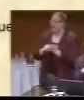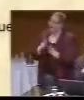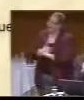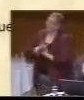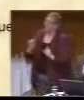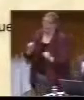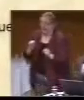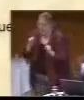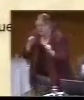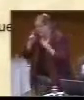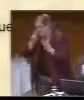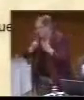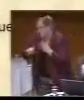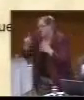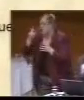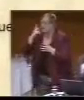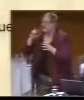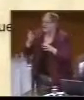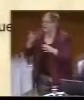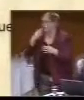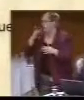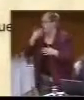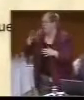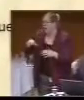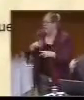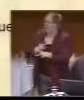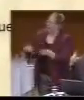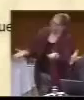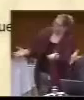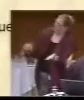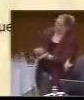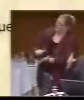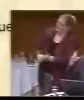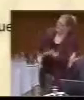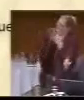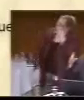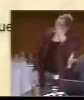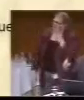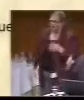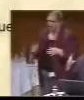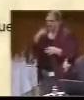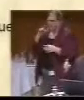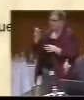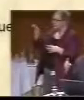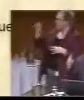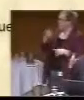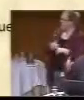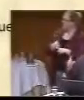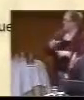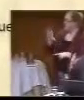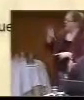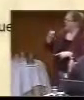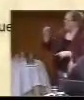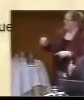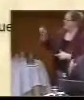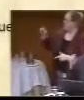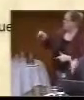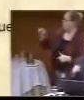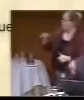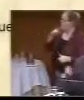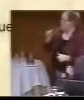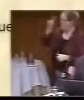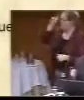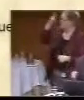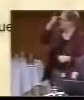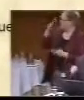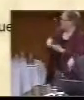order for us to even know how your math is. Because what happens is the scores were 50% lower for students with dyslexia on